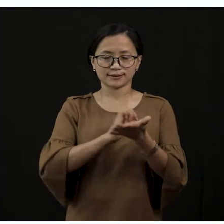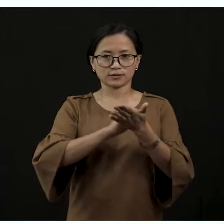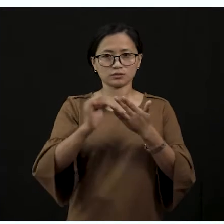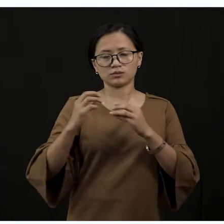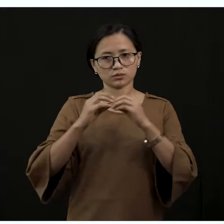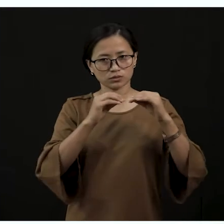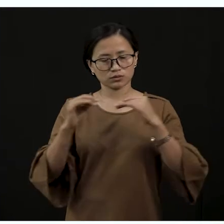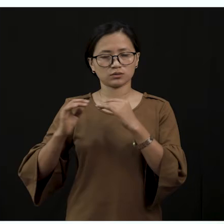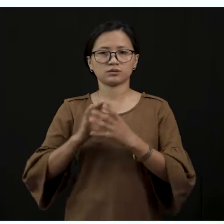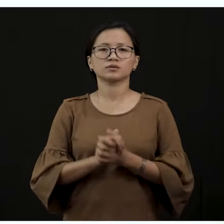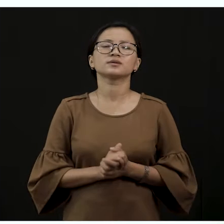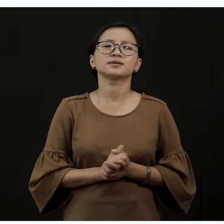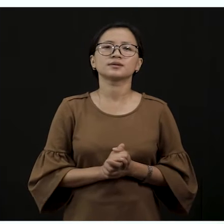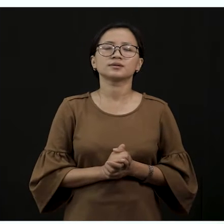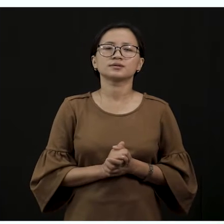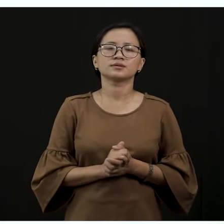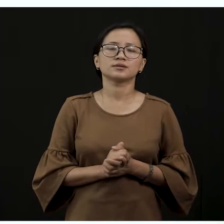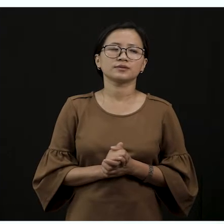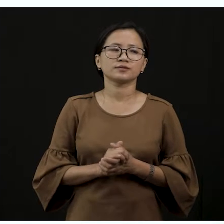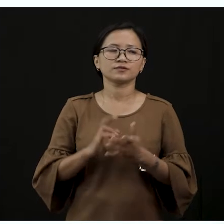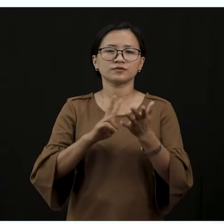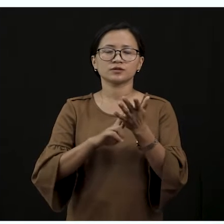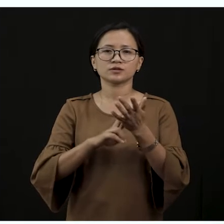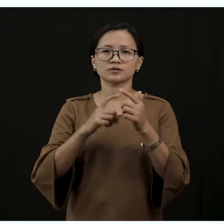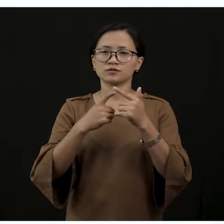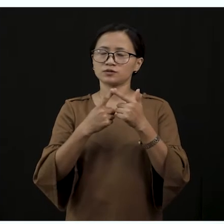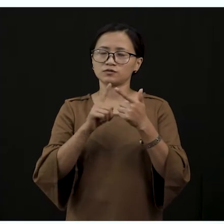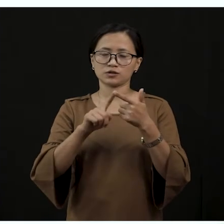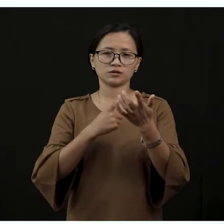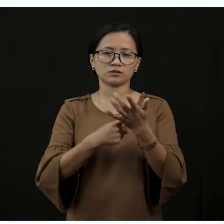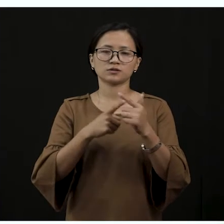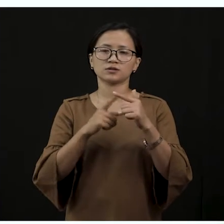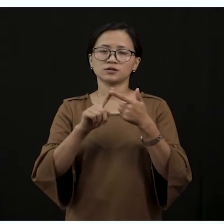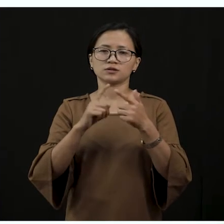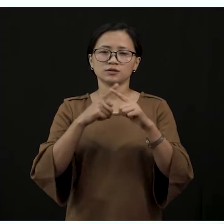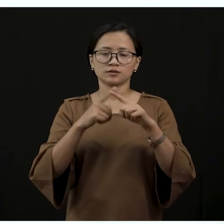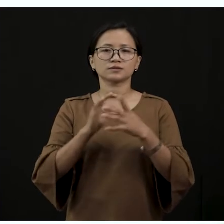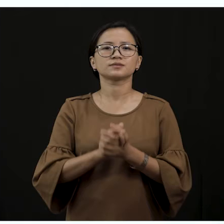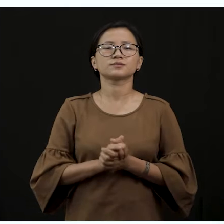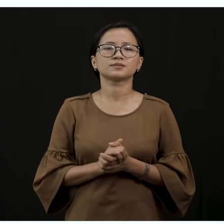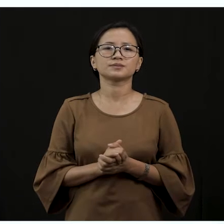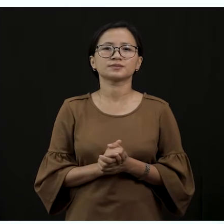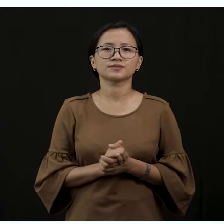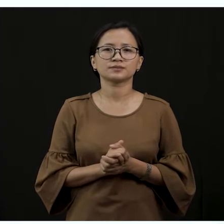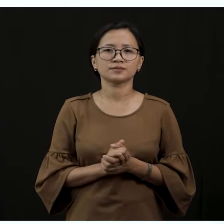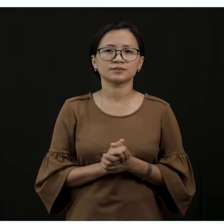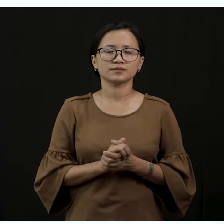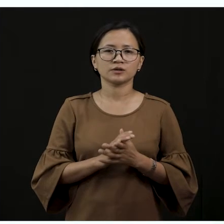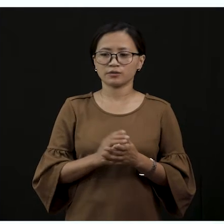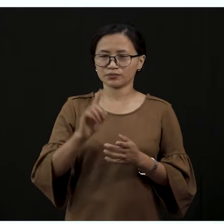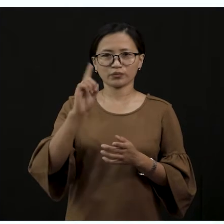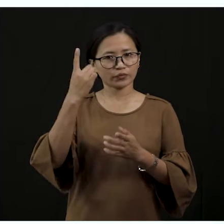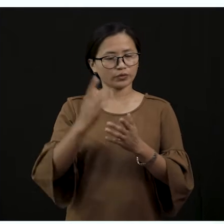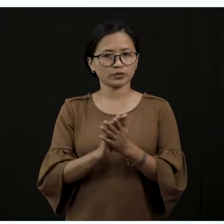corner in a plane figure is called a vertex. The plural of vertex is